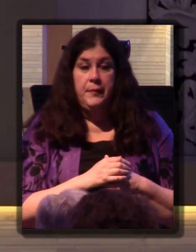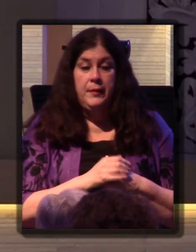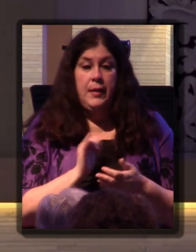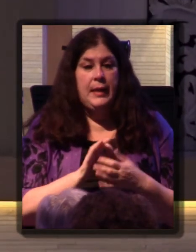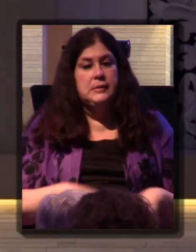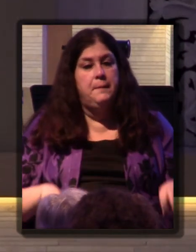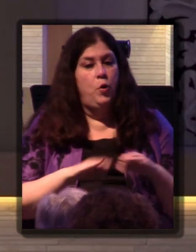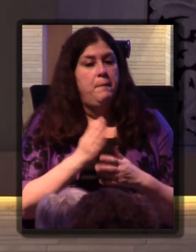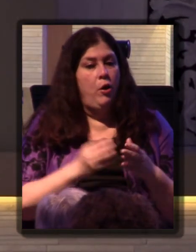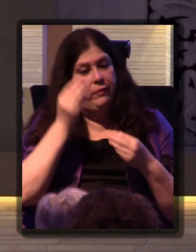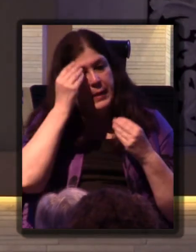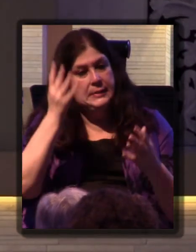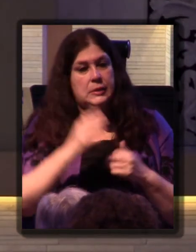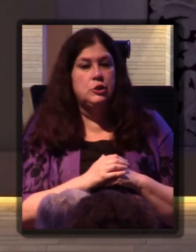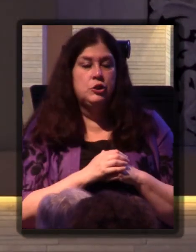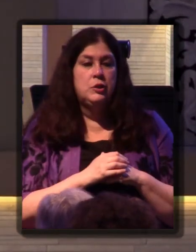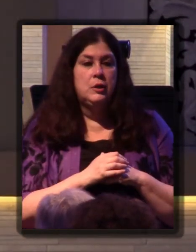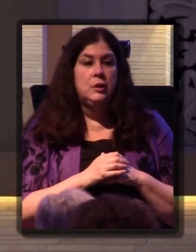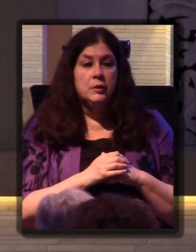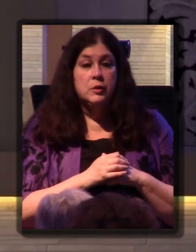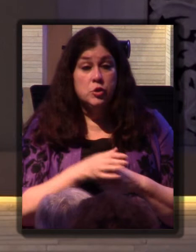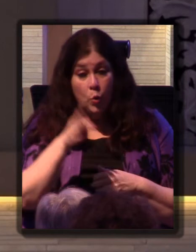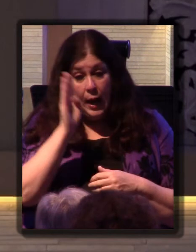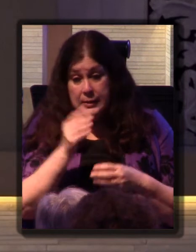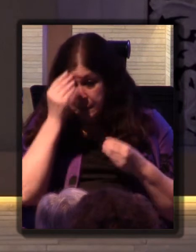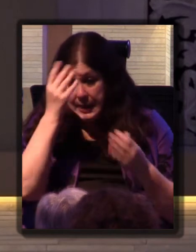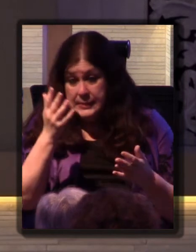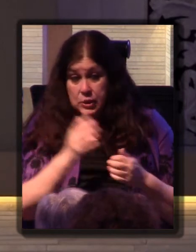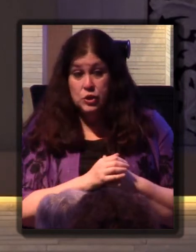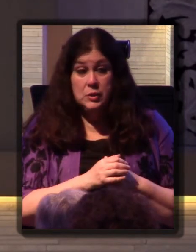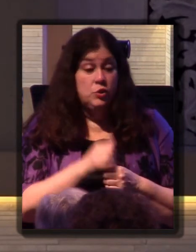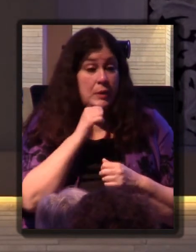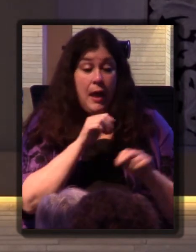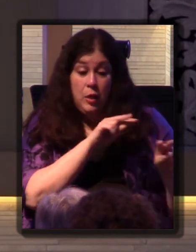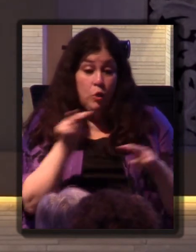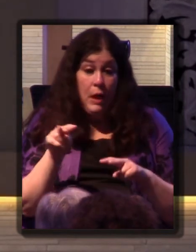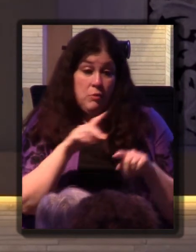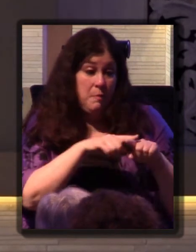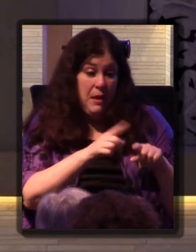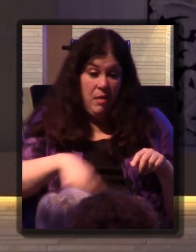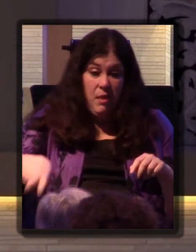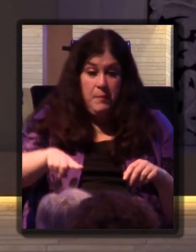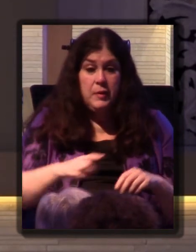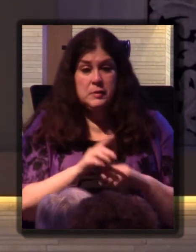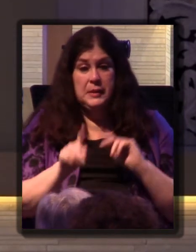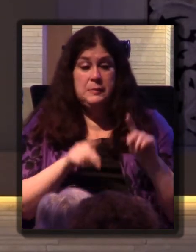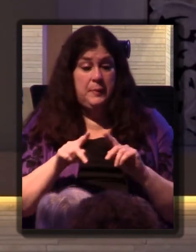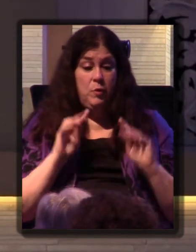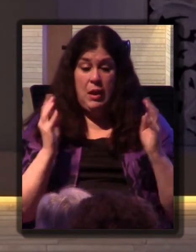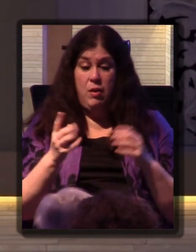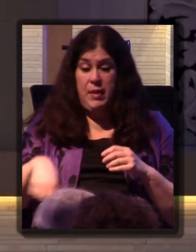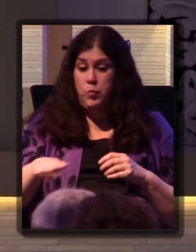to fail. That's an important part of the message. And so God's message is to not look around,